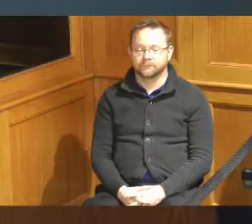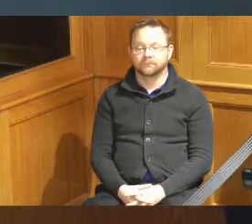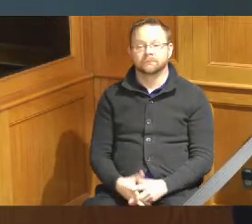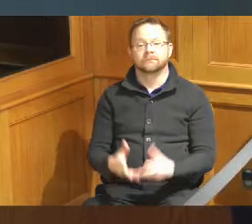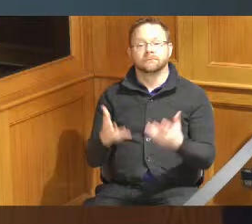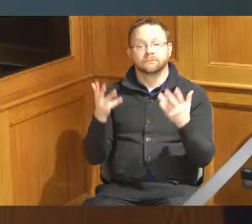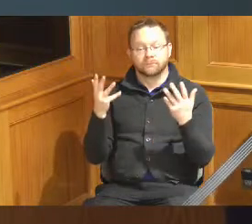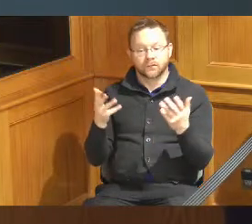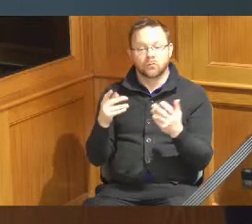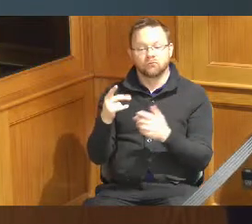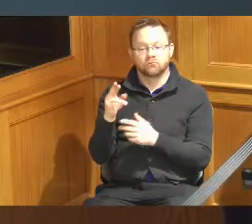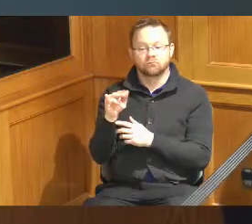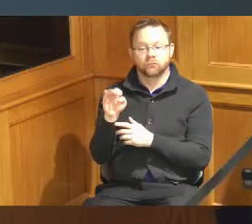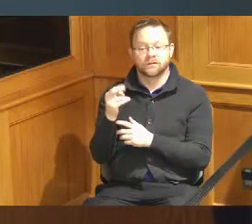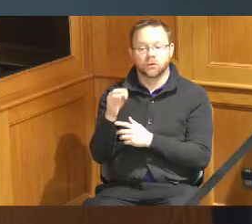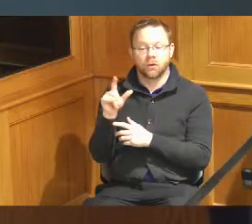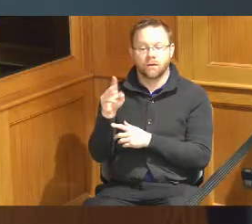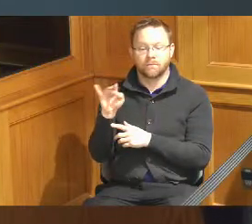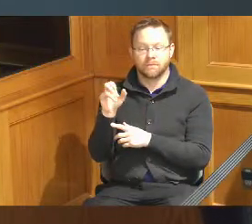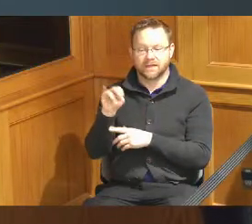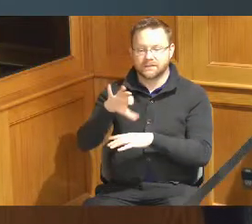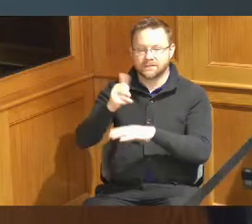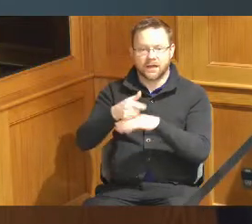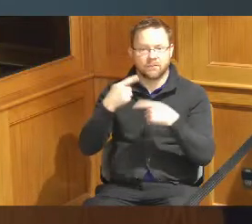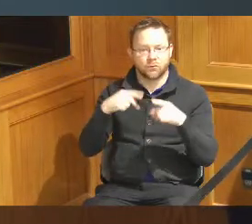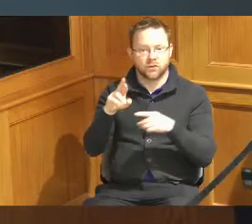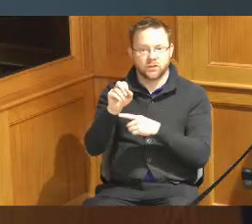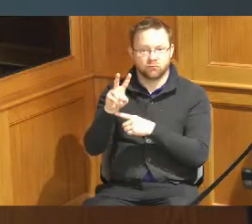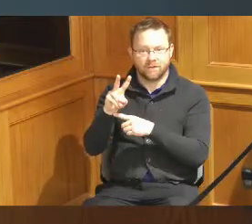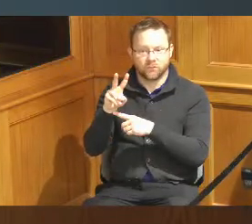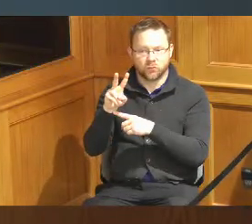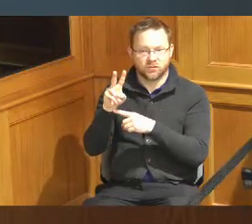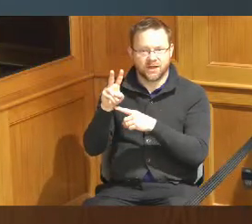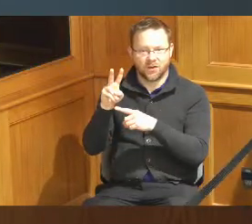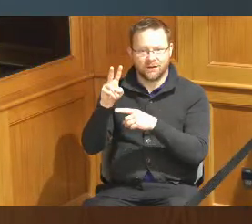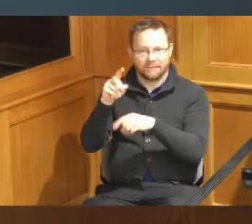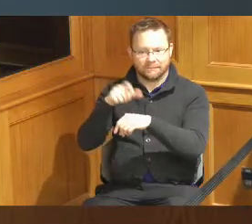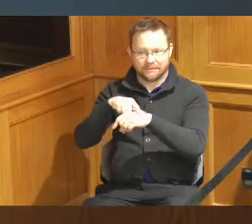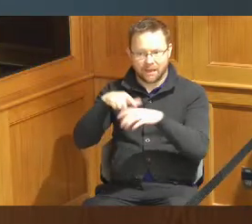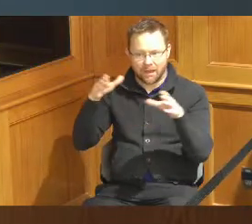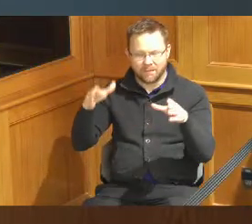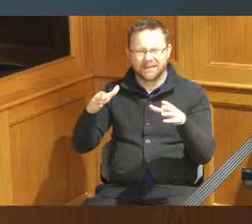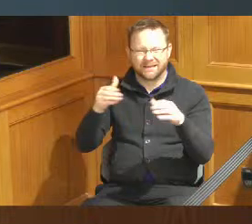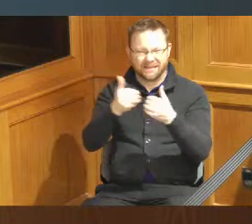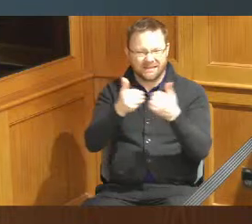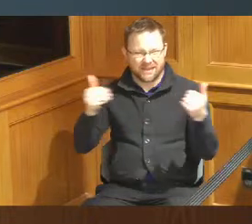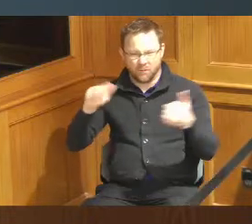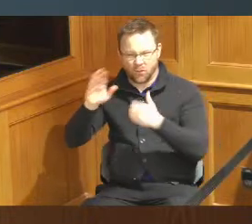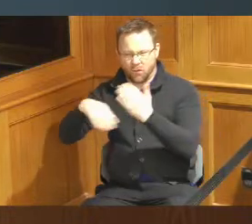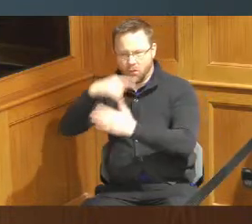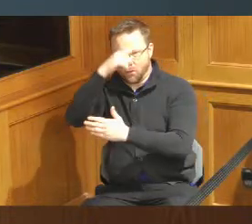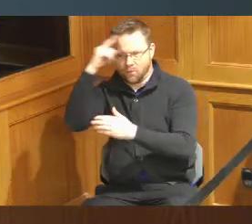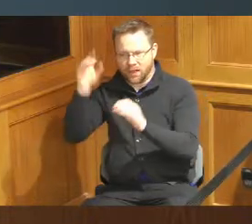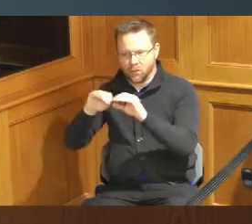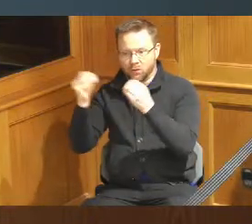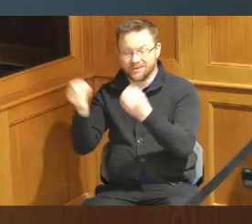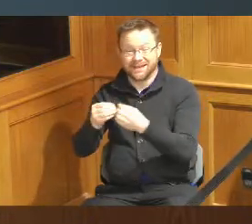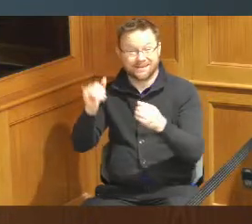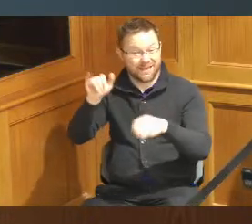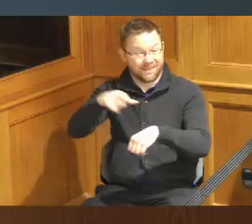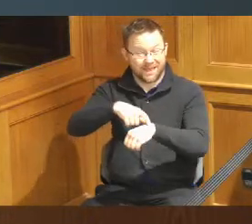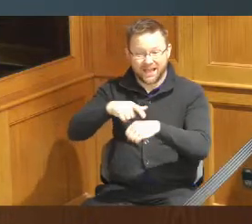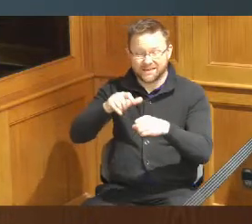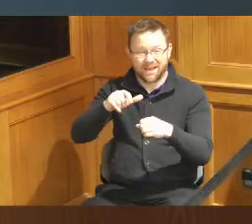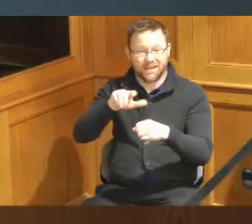Whereas Prince Hall Masons were established during the Revolutionary era as a separate all-black organization when African Americans